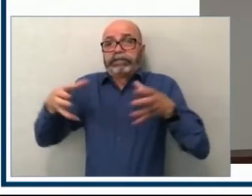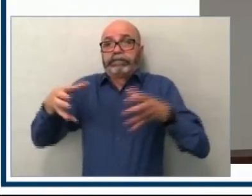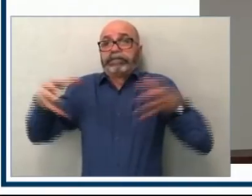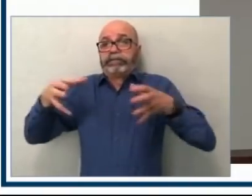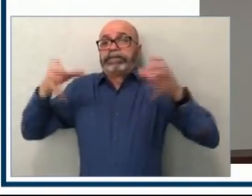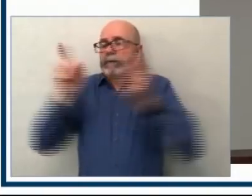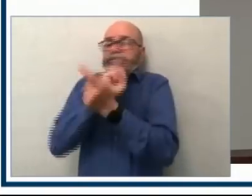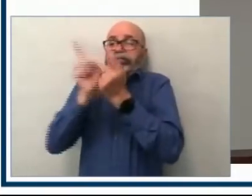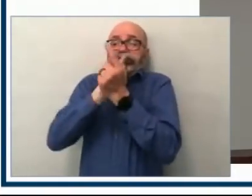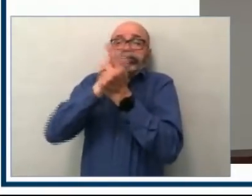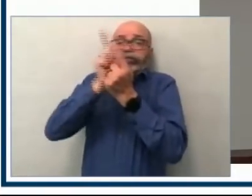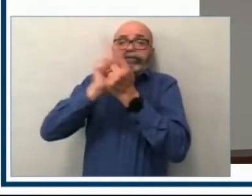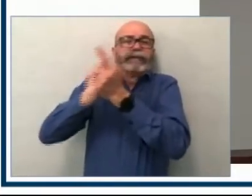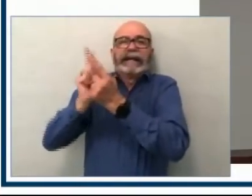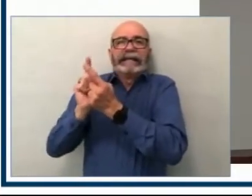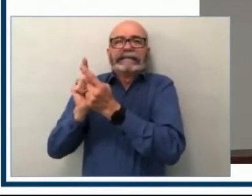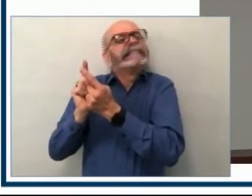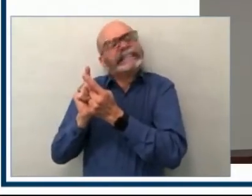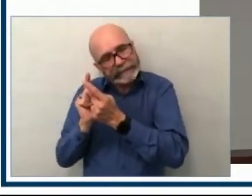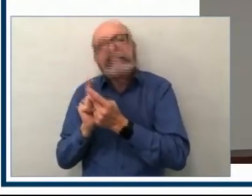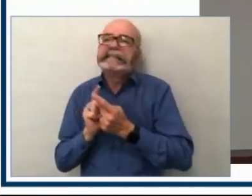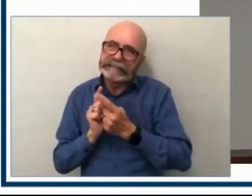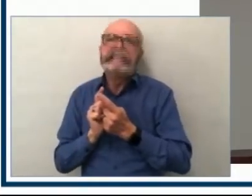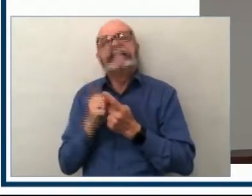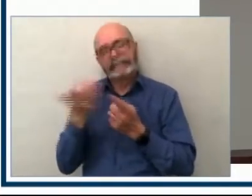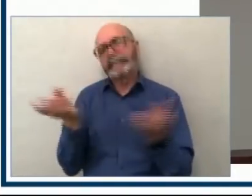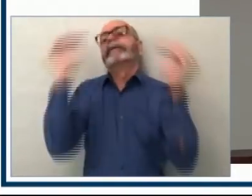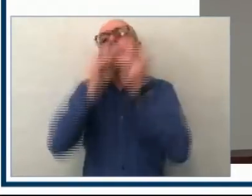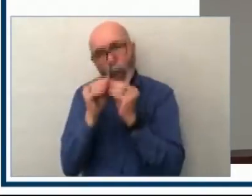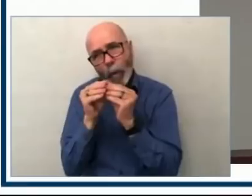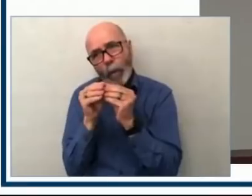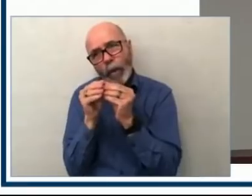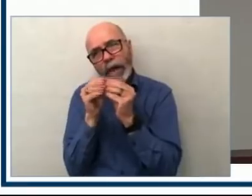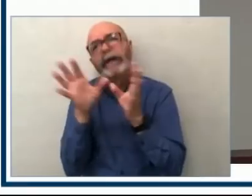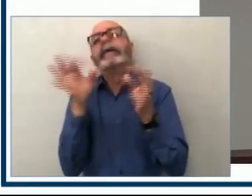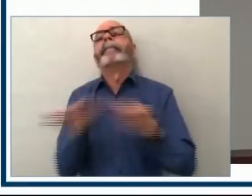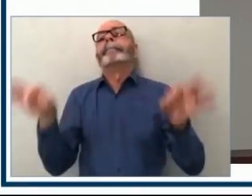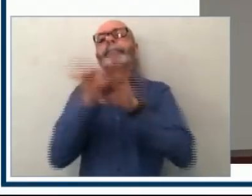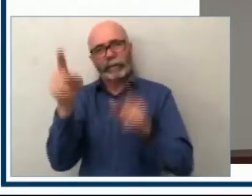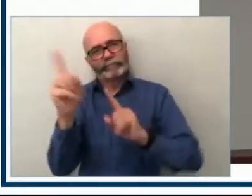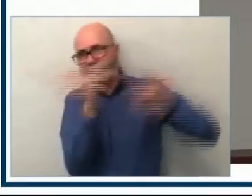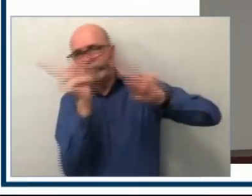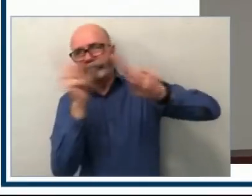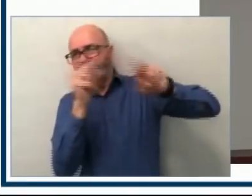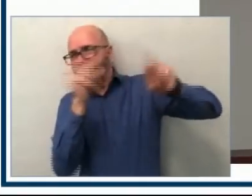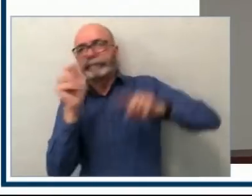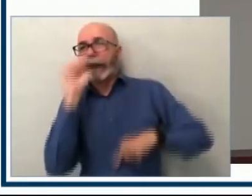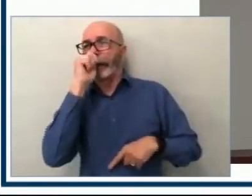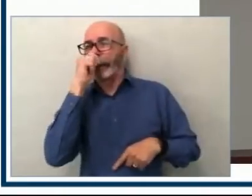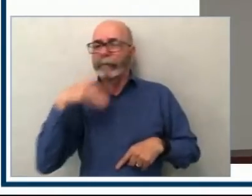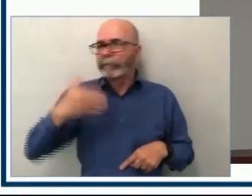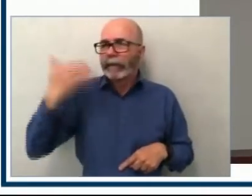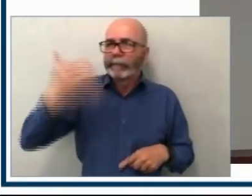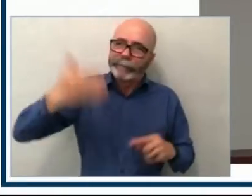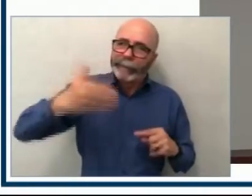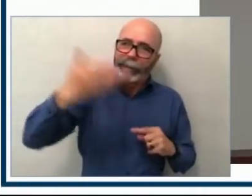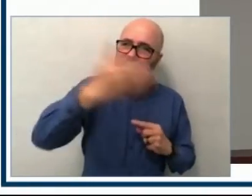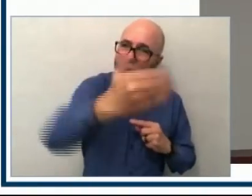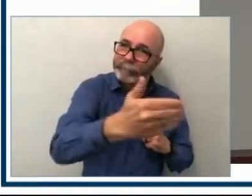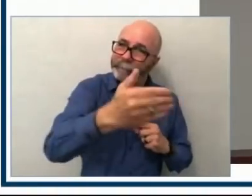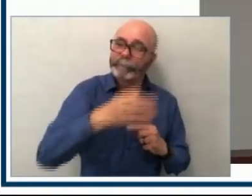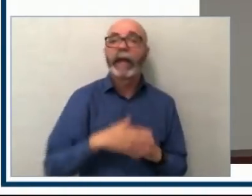the greater your risk and the more important and frequent regular testing should be. However, if you're only going out once a week